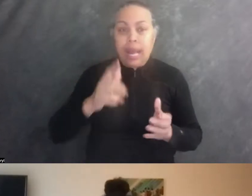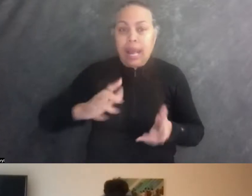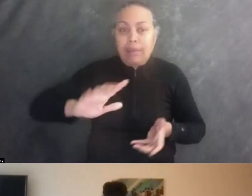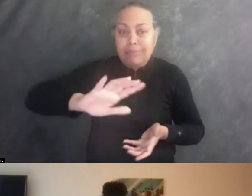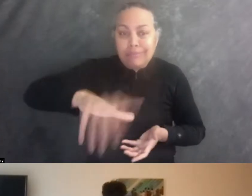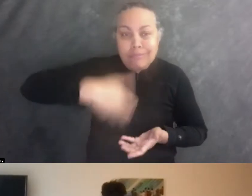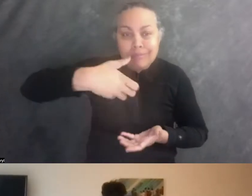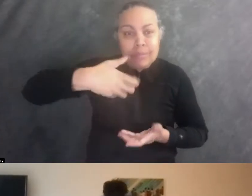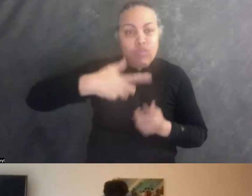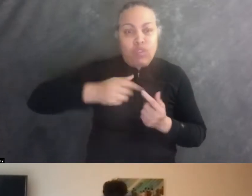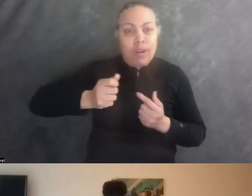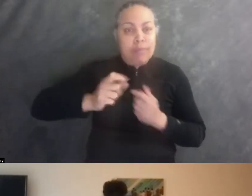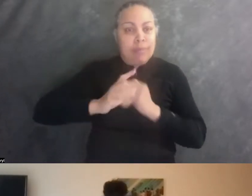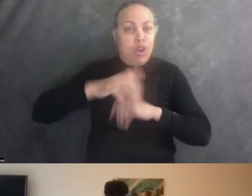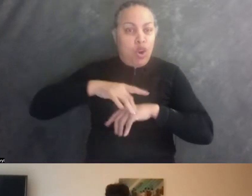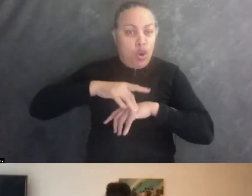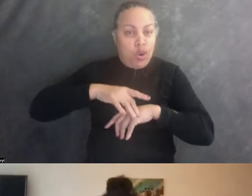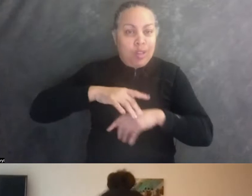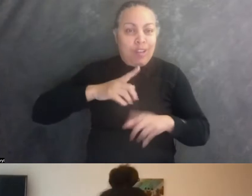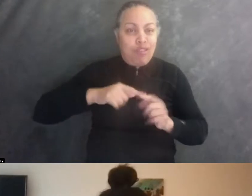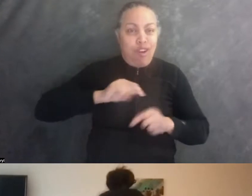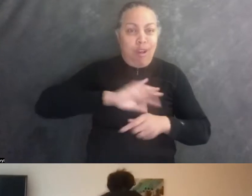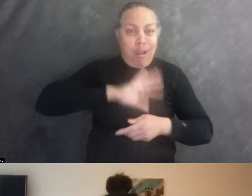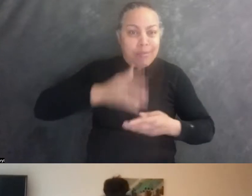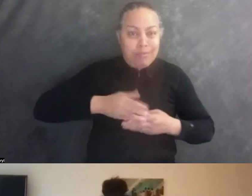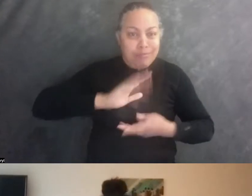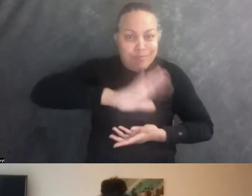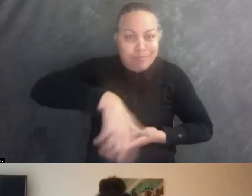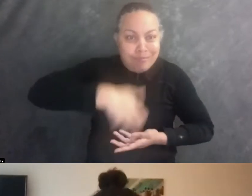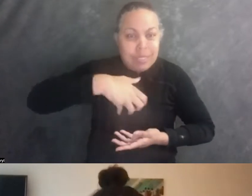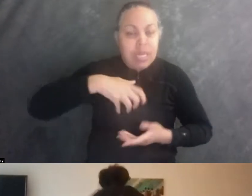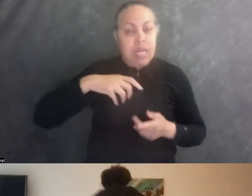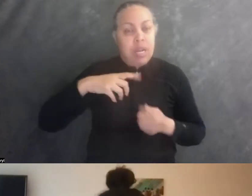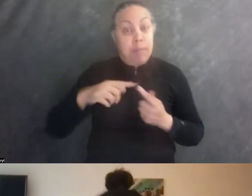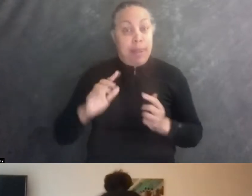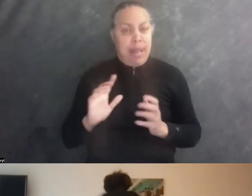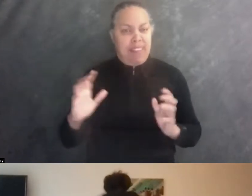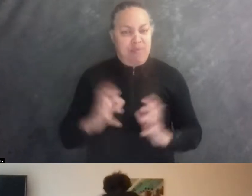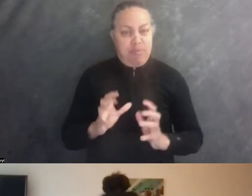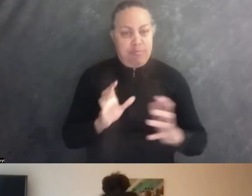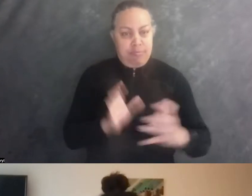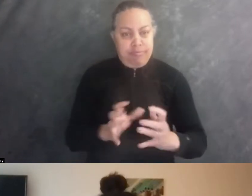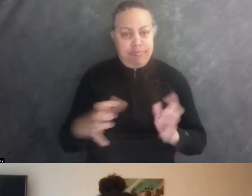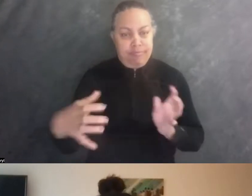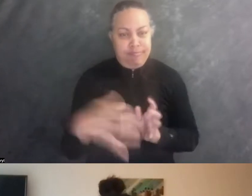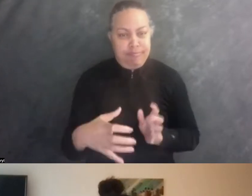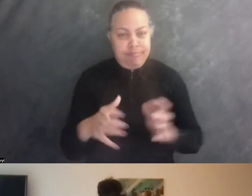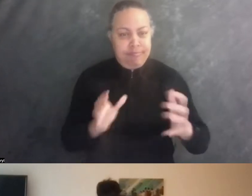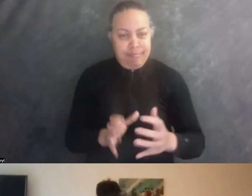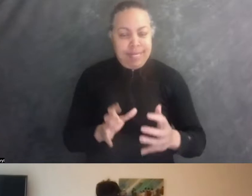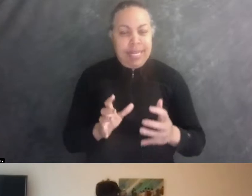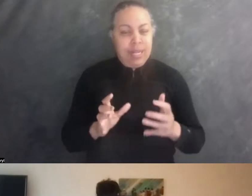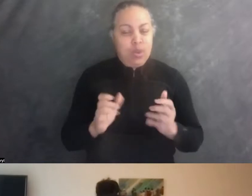it's rubble, but that it's fashioned as if it's like, or forced together, compressed by a certain kind of